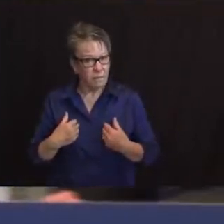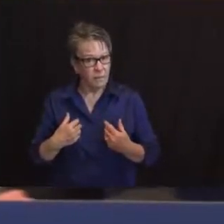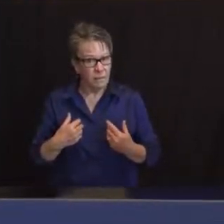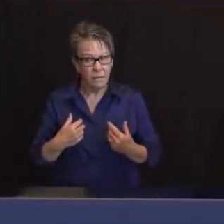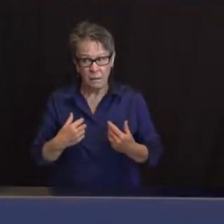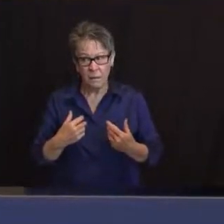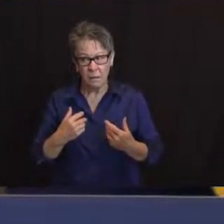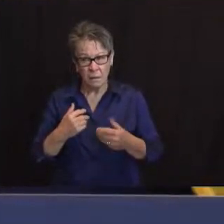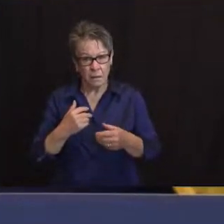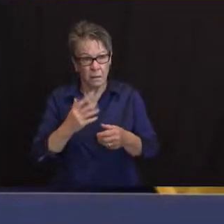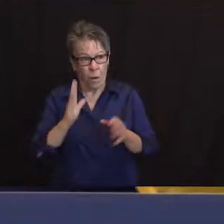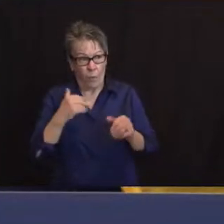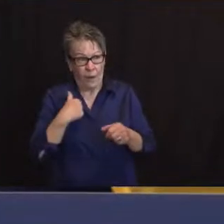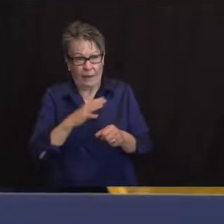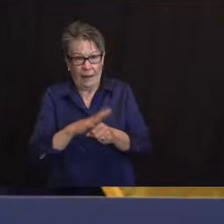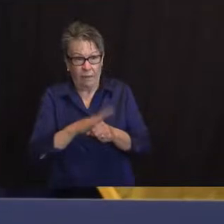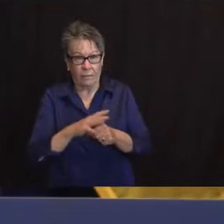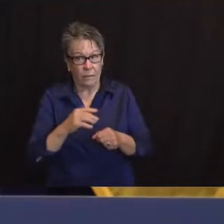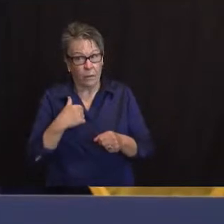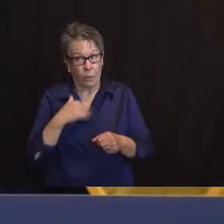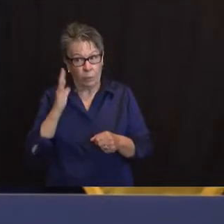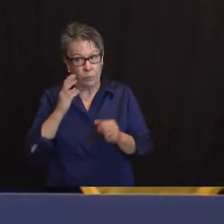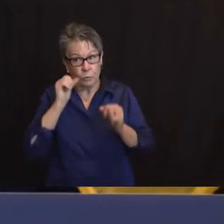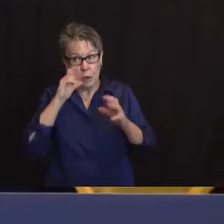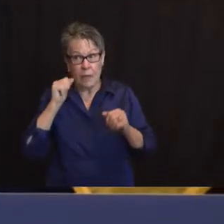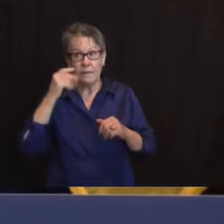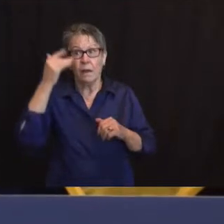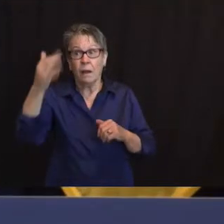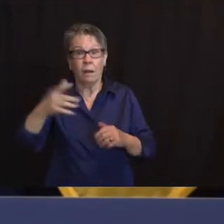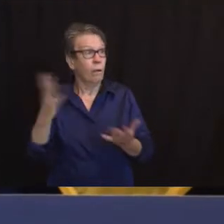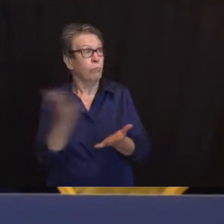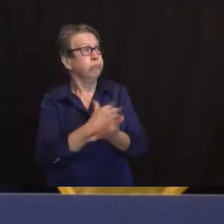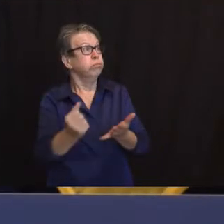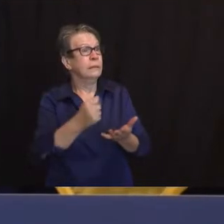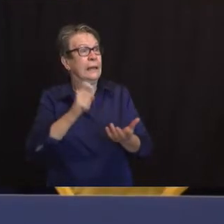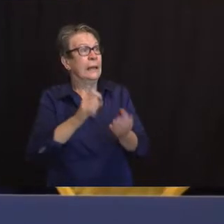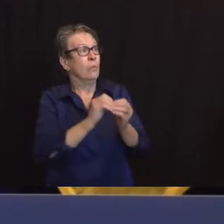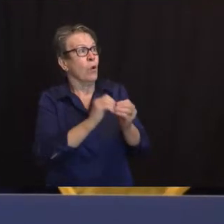worth reiterating. So we opened up a bunch more groups today. Can we pull that slide up?